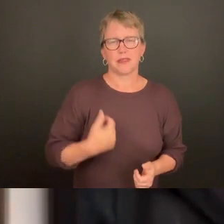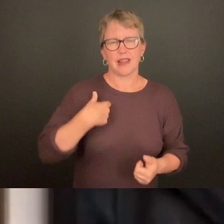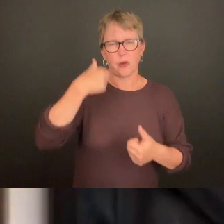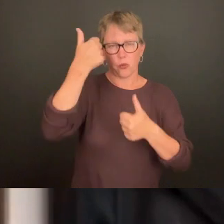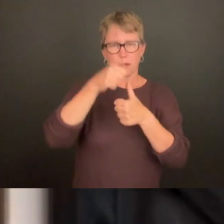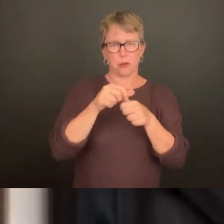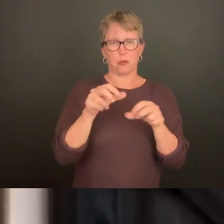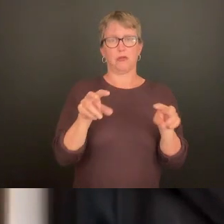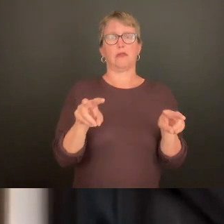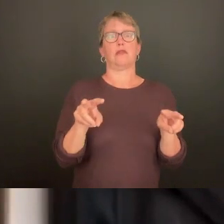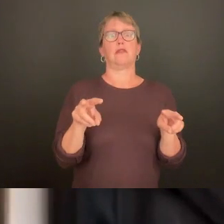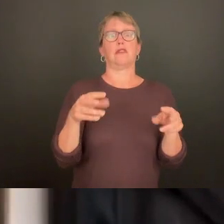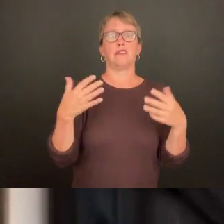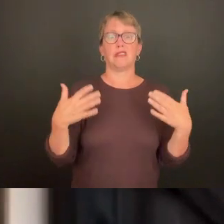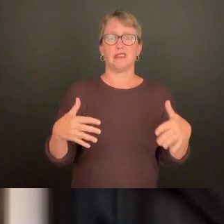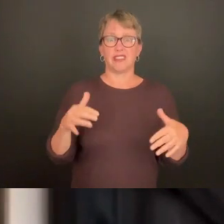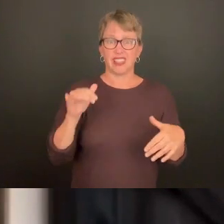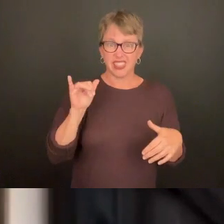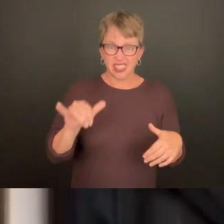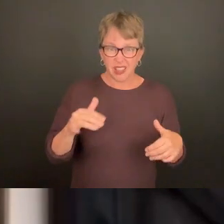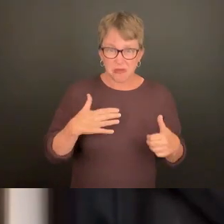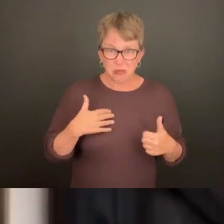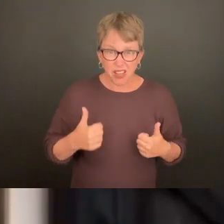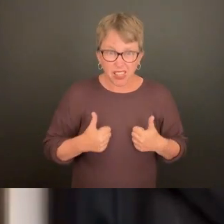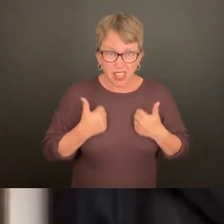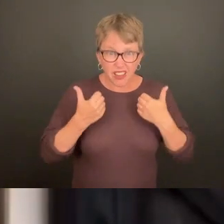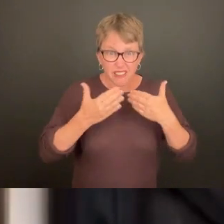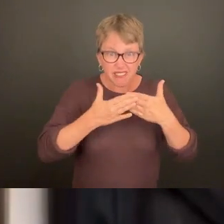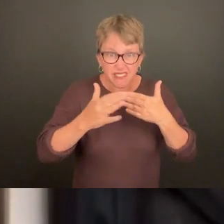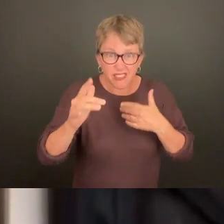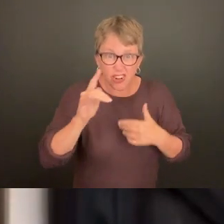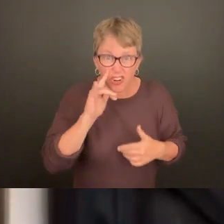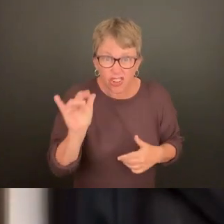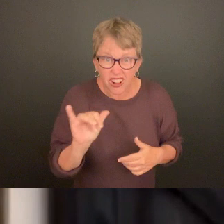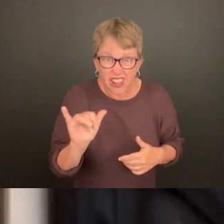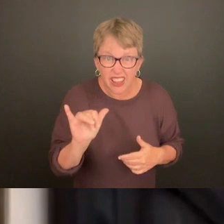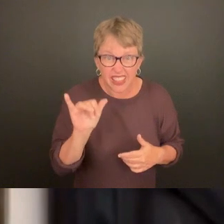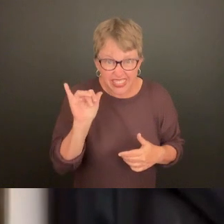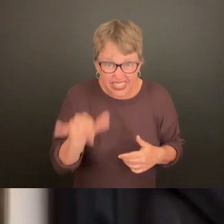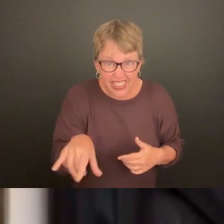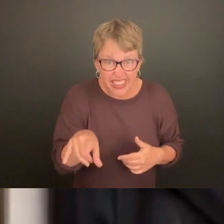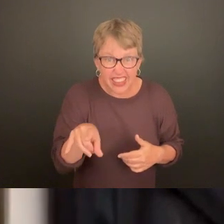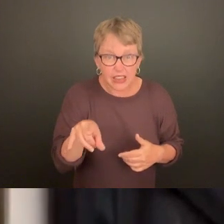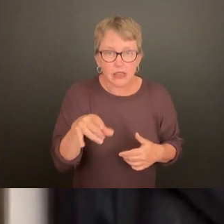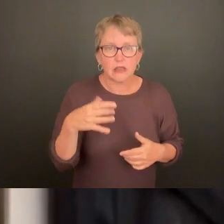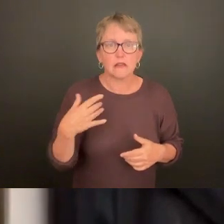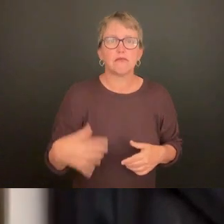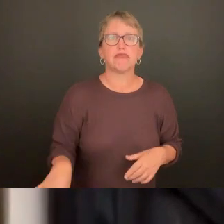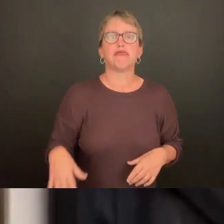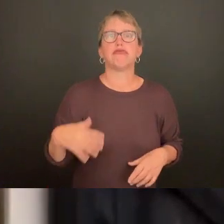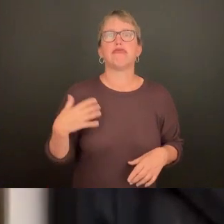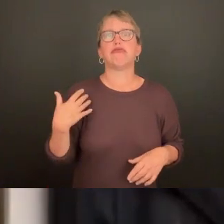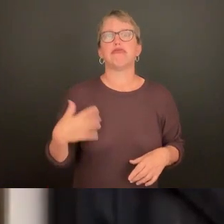some oral sex, and that was it. That was the entire sex education for. I mean, there